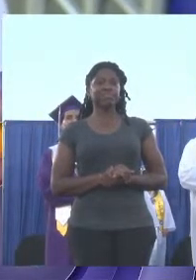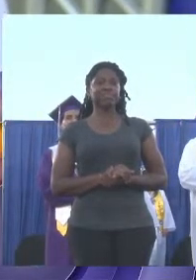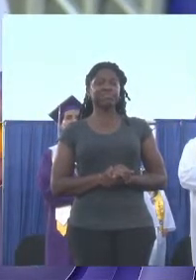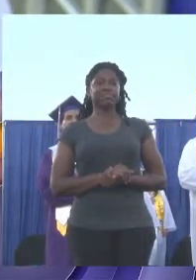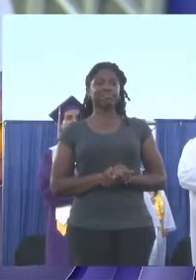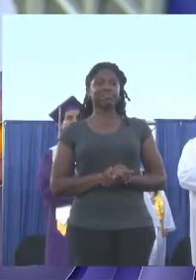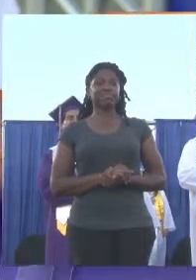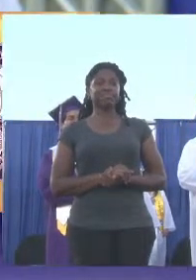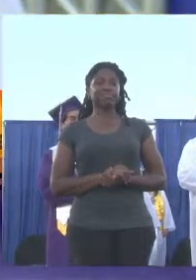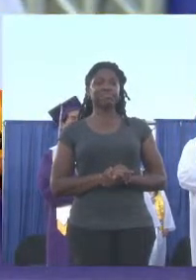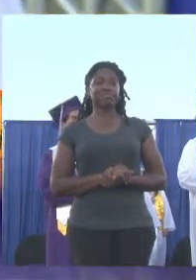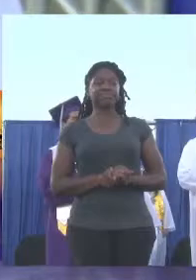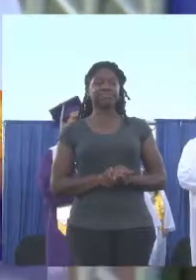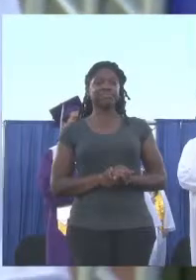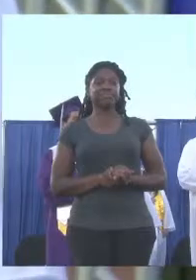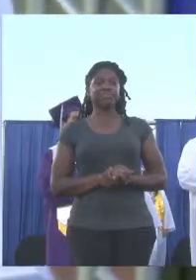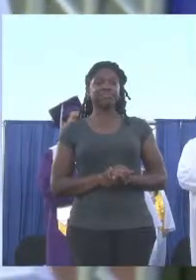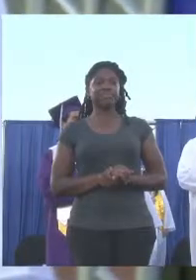para todos.